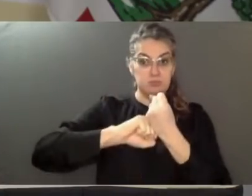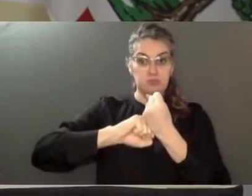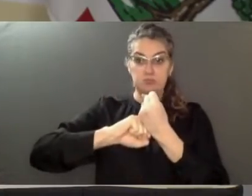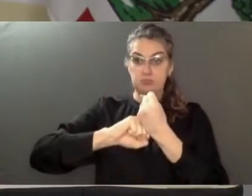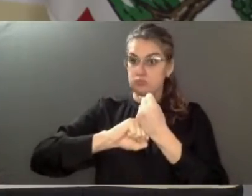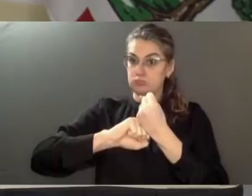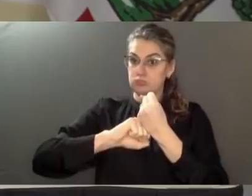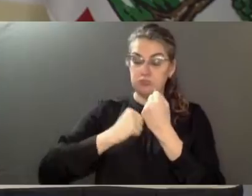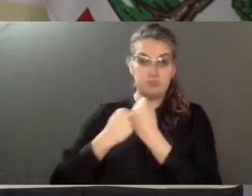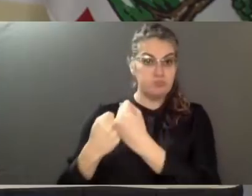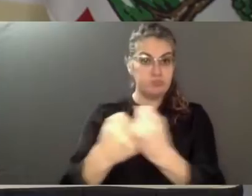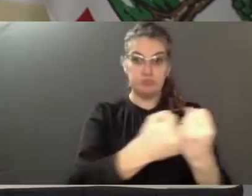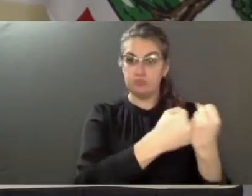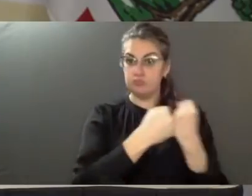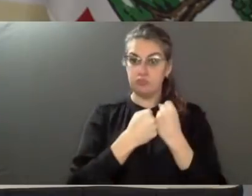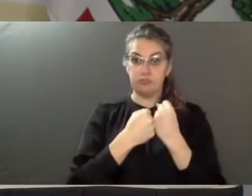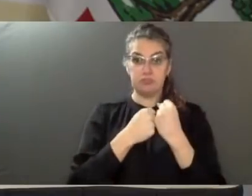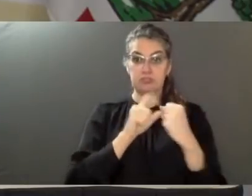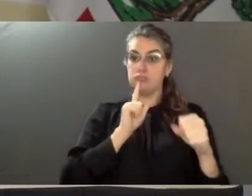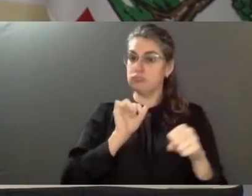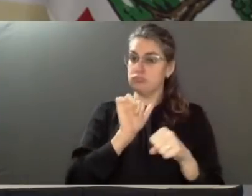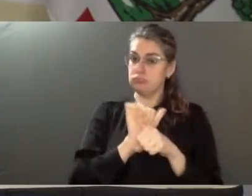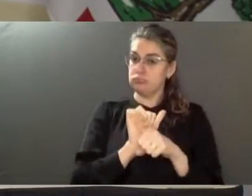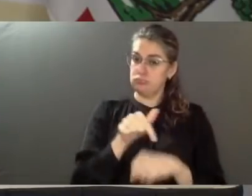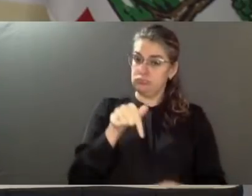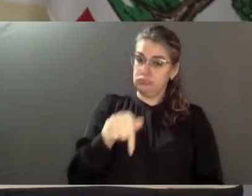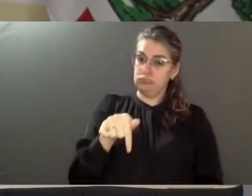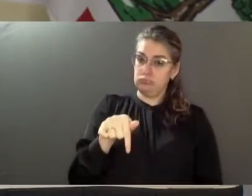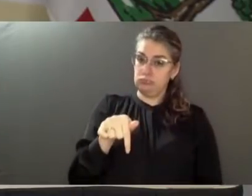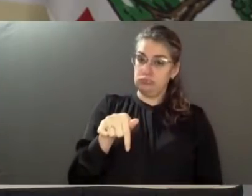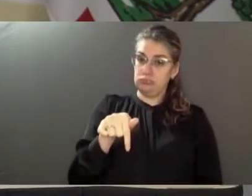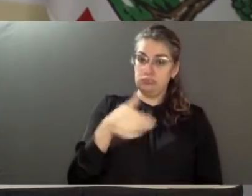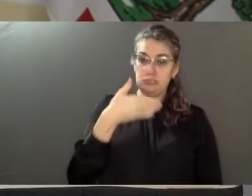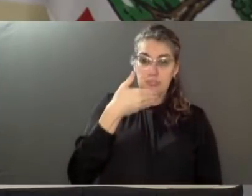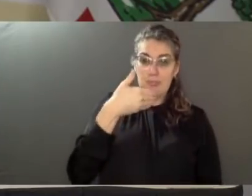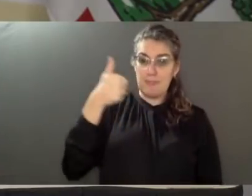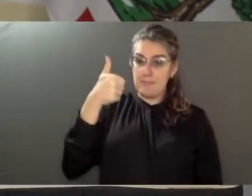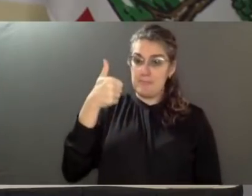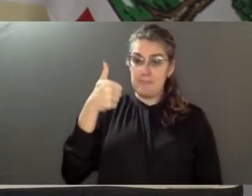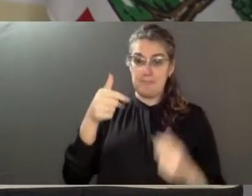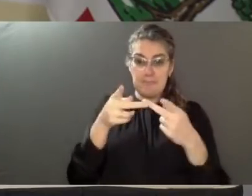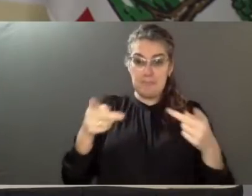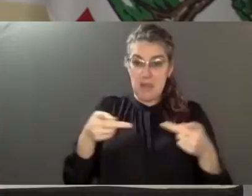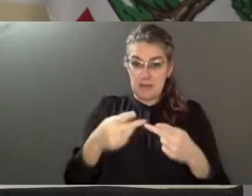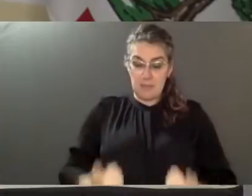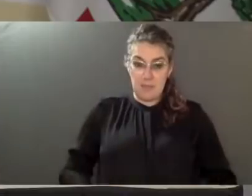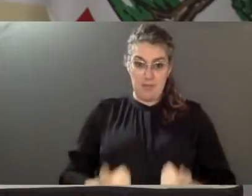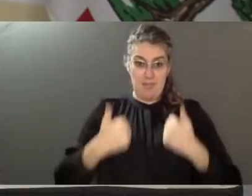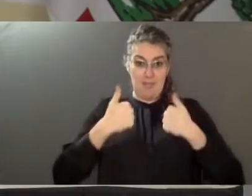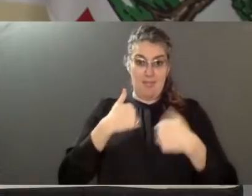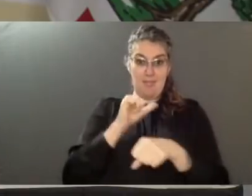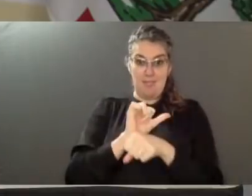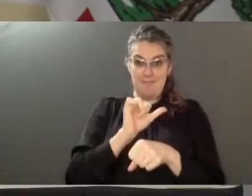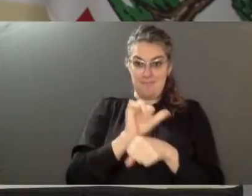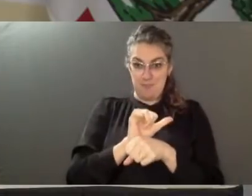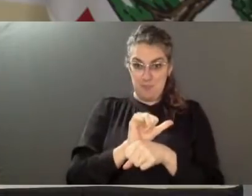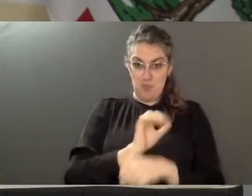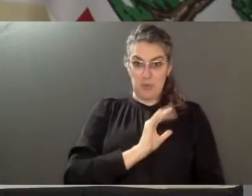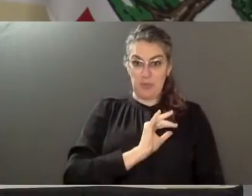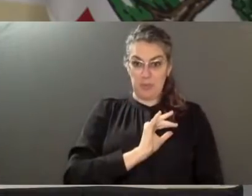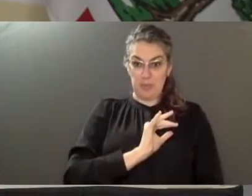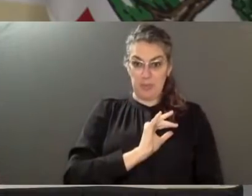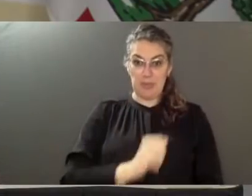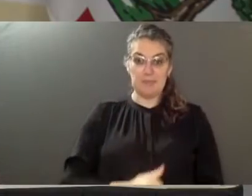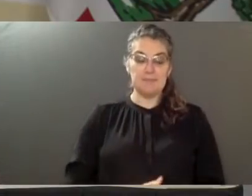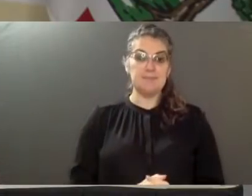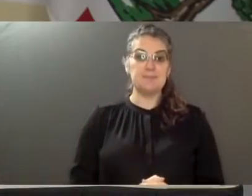why this province is the best place to live, work, and raise a family. I was in contact this morning with the